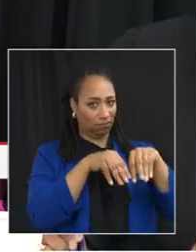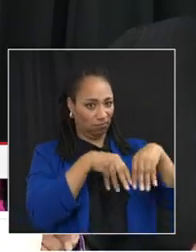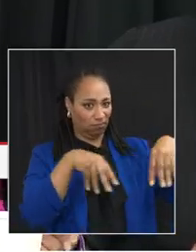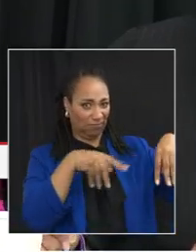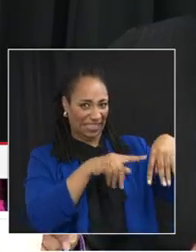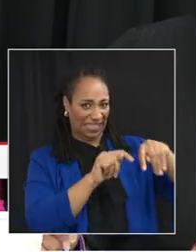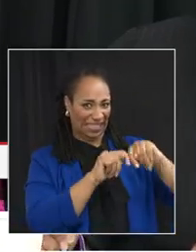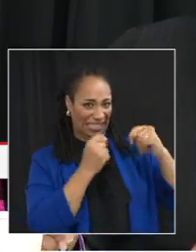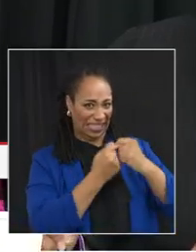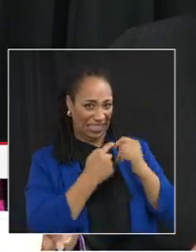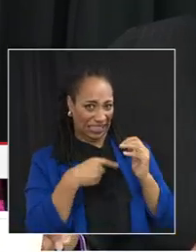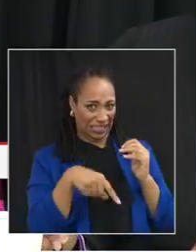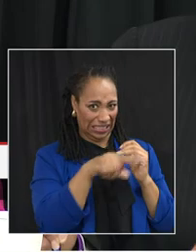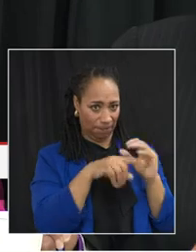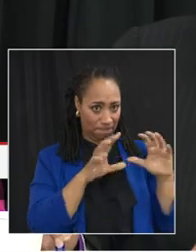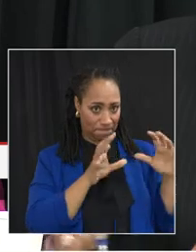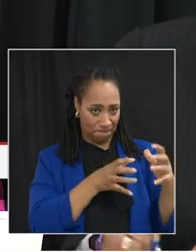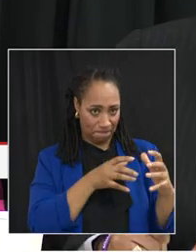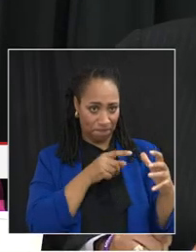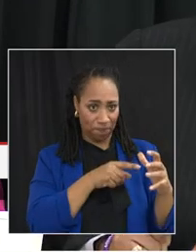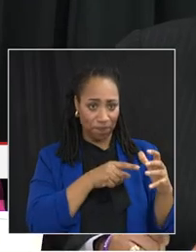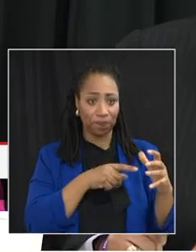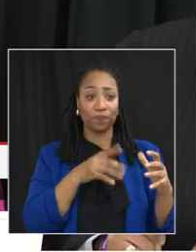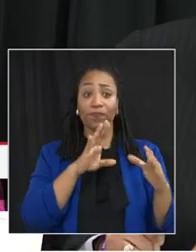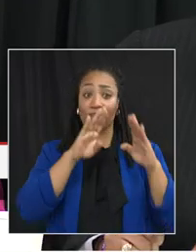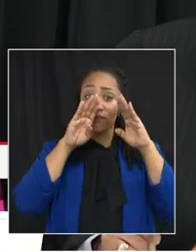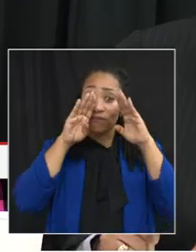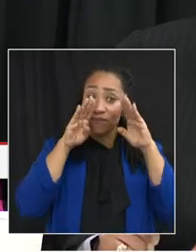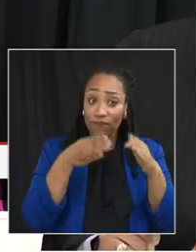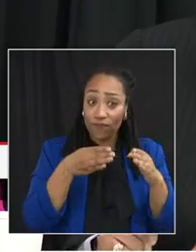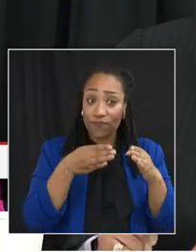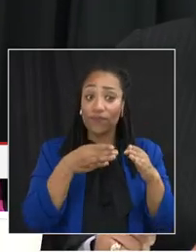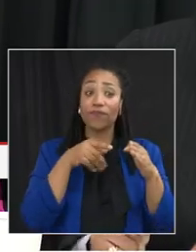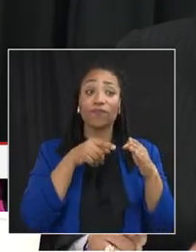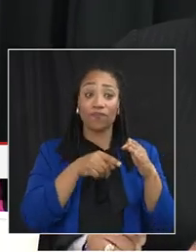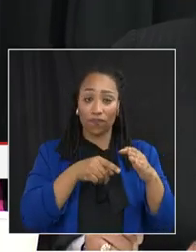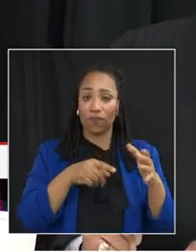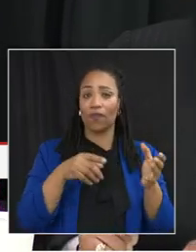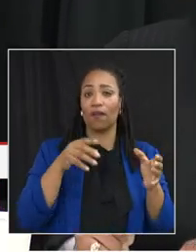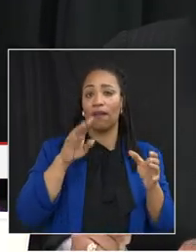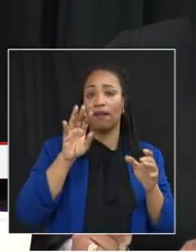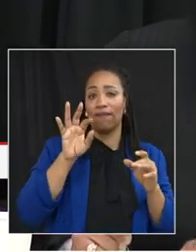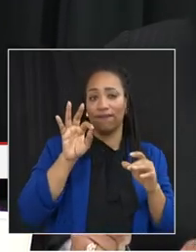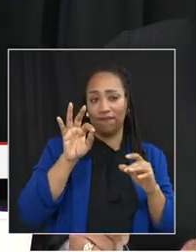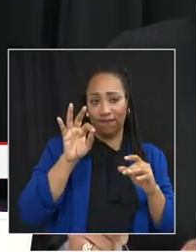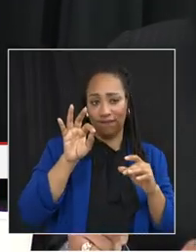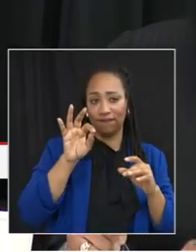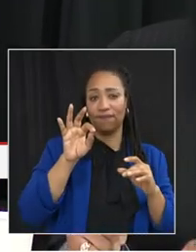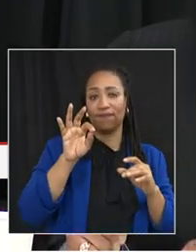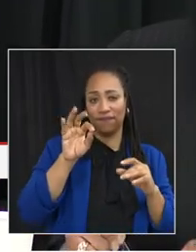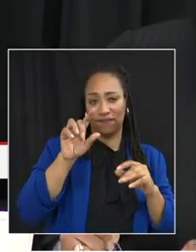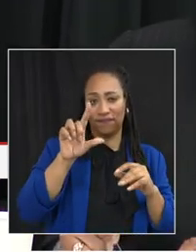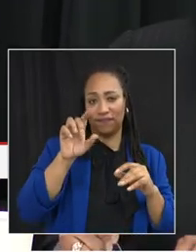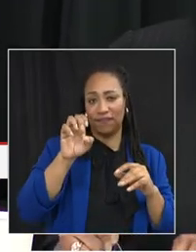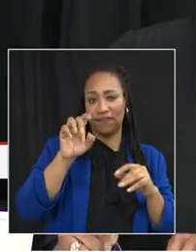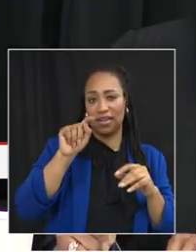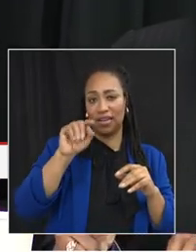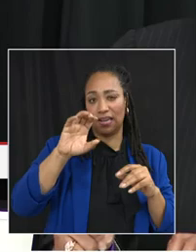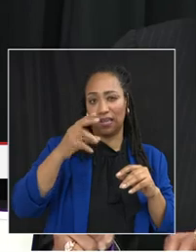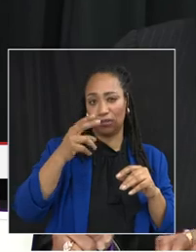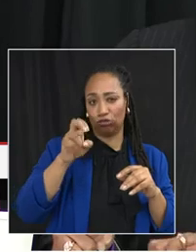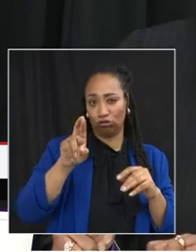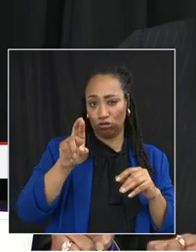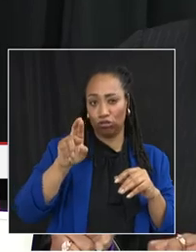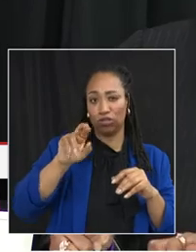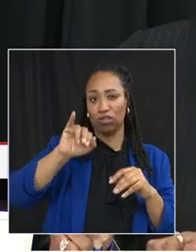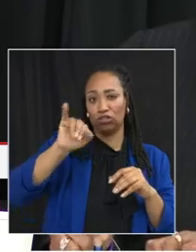Fletcher Johnson project on assisted living, and that, you know, there's been a lot of back and forth with the community on that.